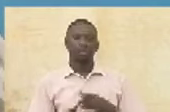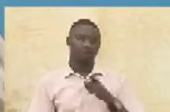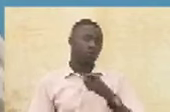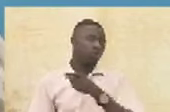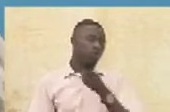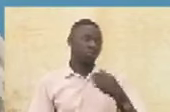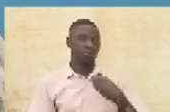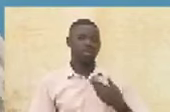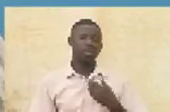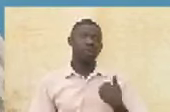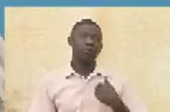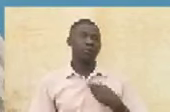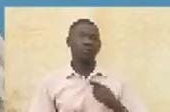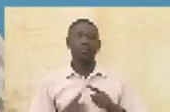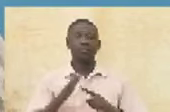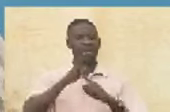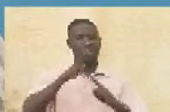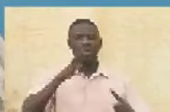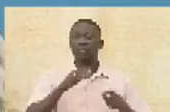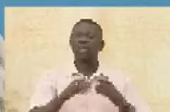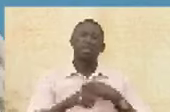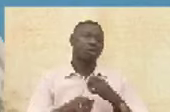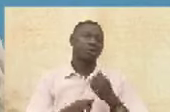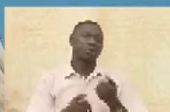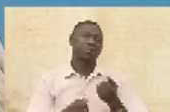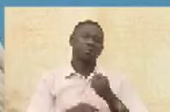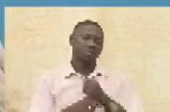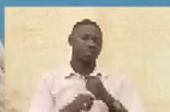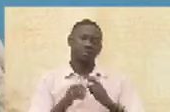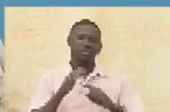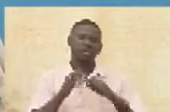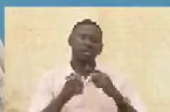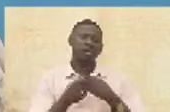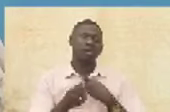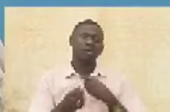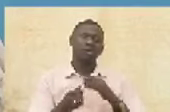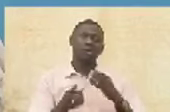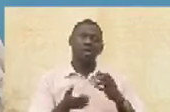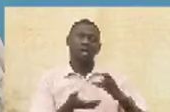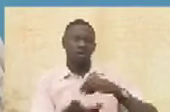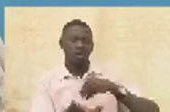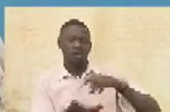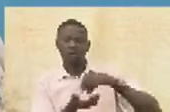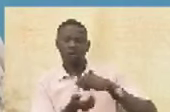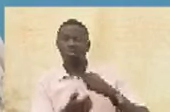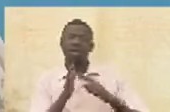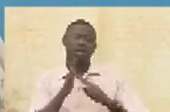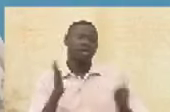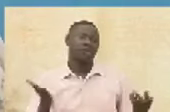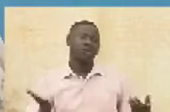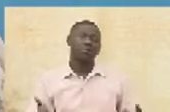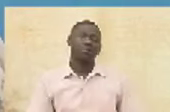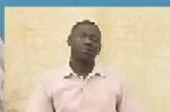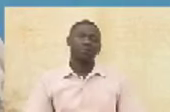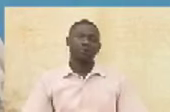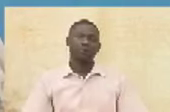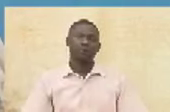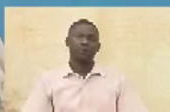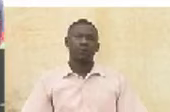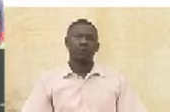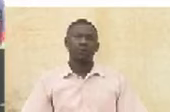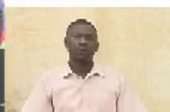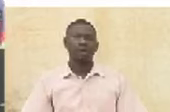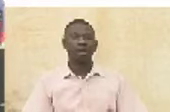Those people, in fact, it retarded their affairs. Can you tell us what kinds of treatment